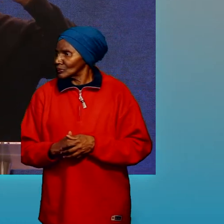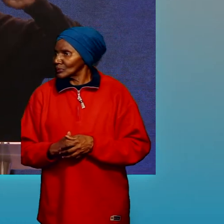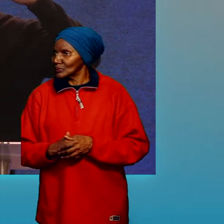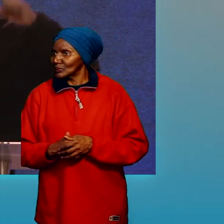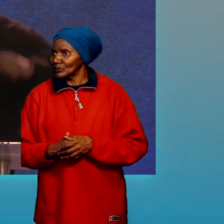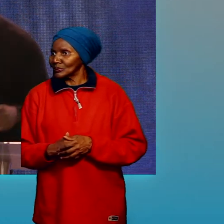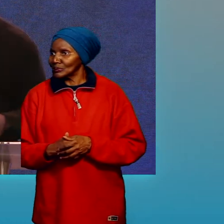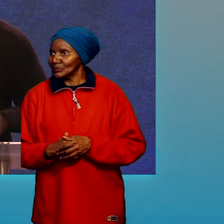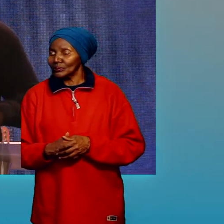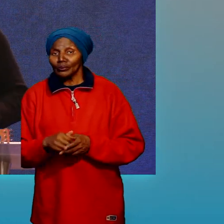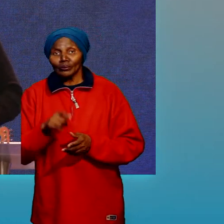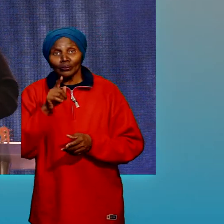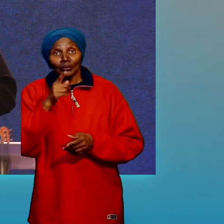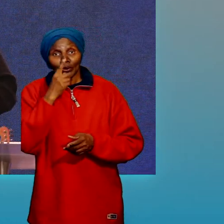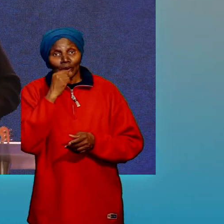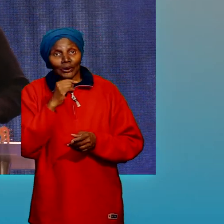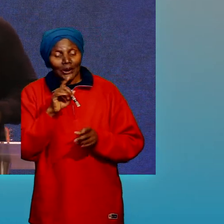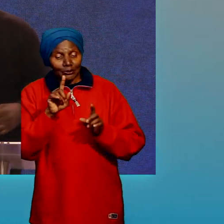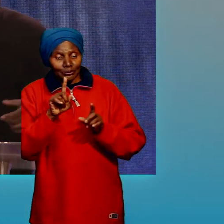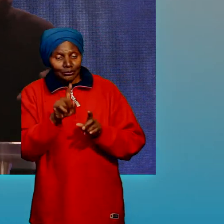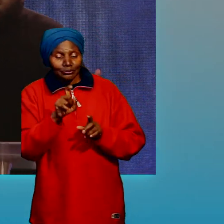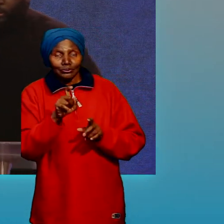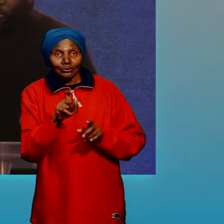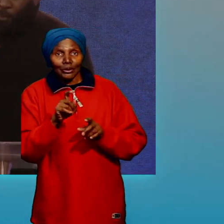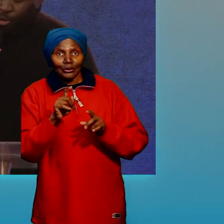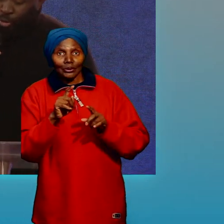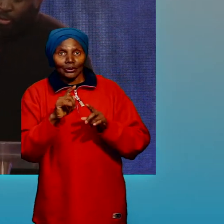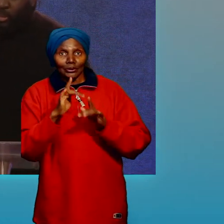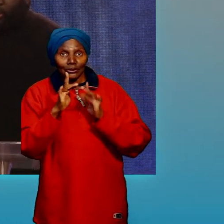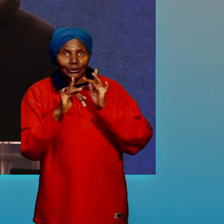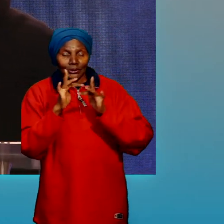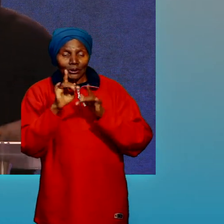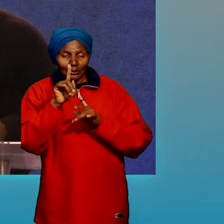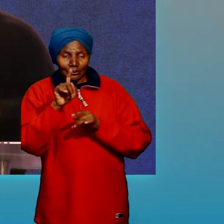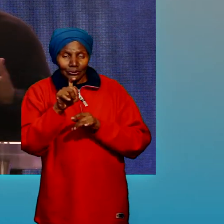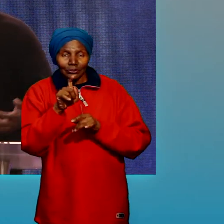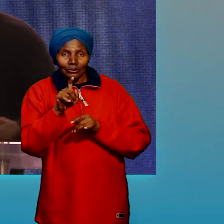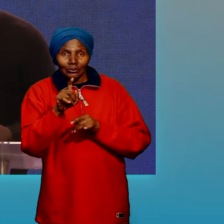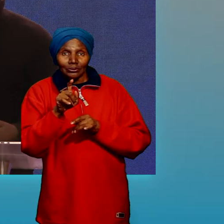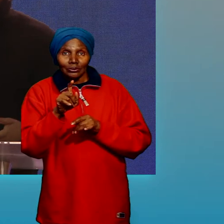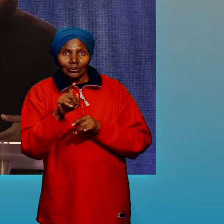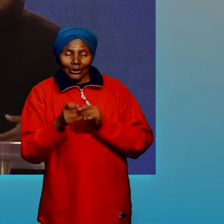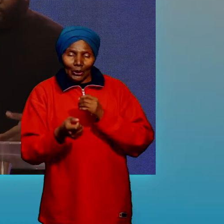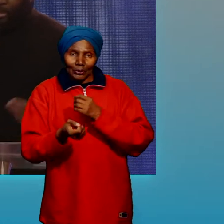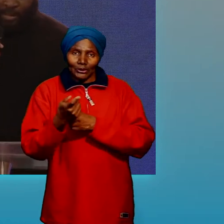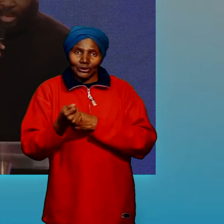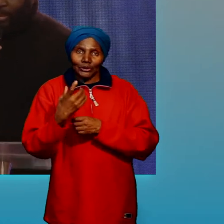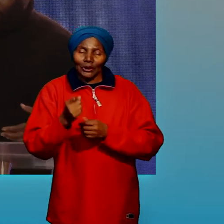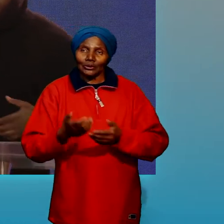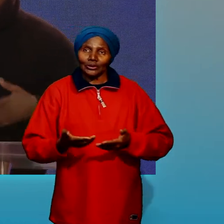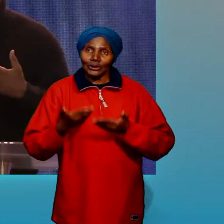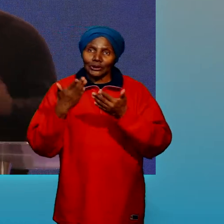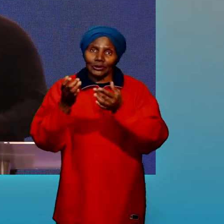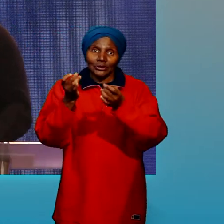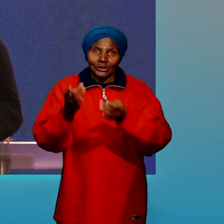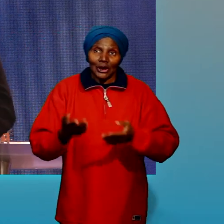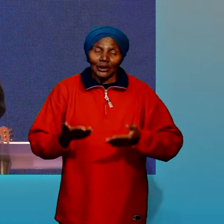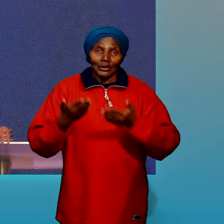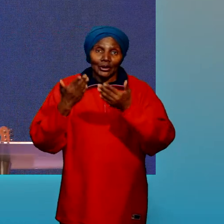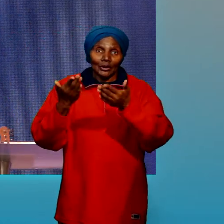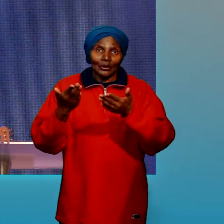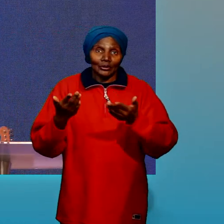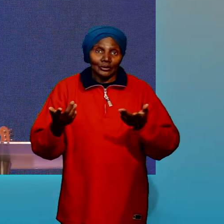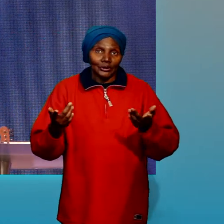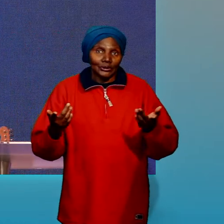you to click on and for you to use as an opportunity to give, to give a tithe, to give an offering or